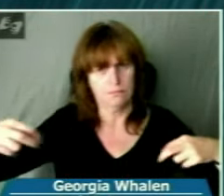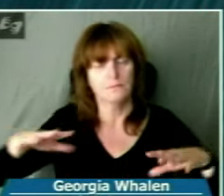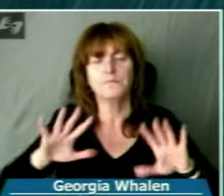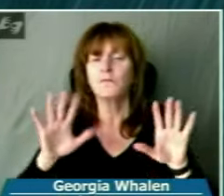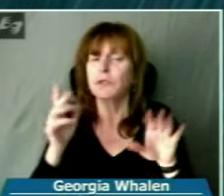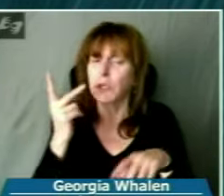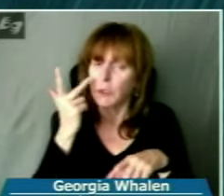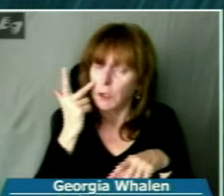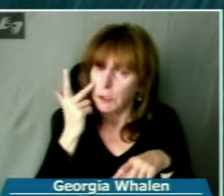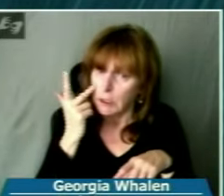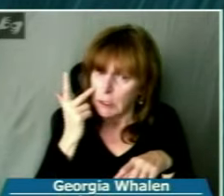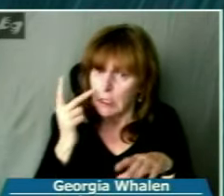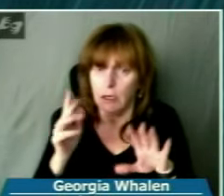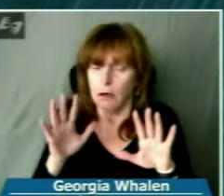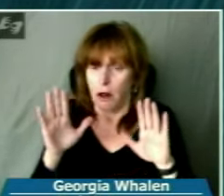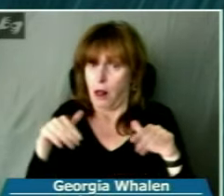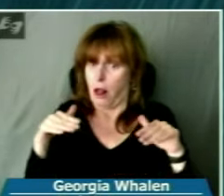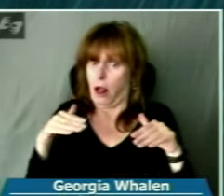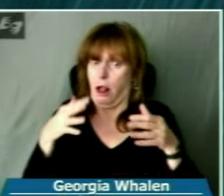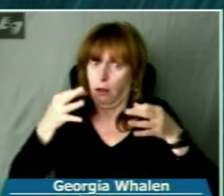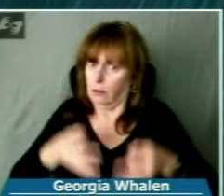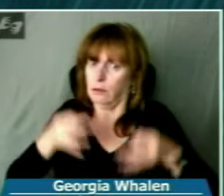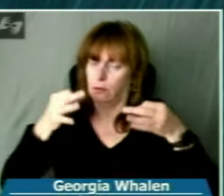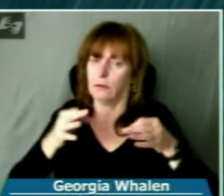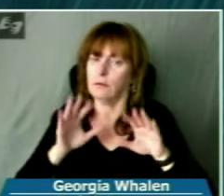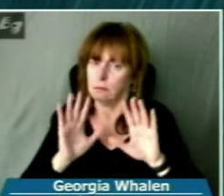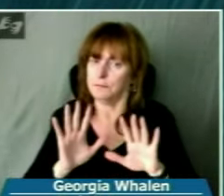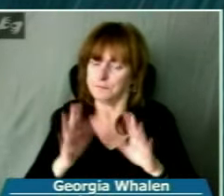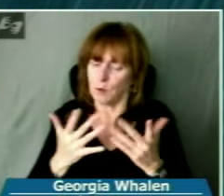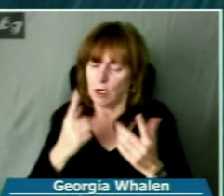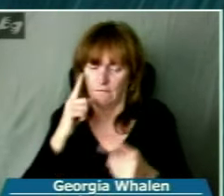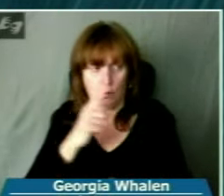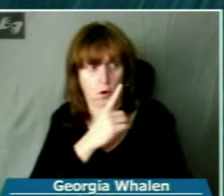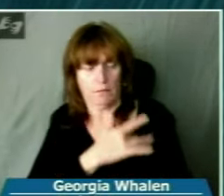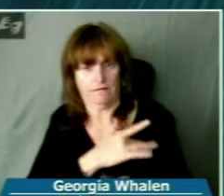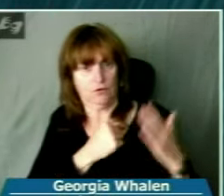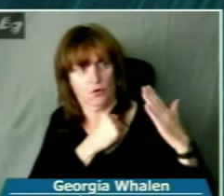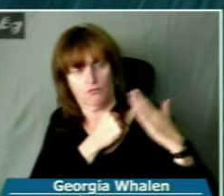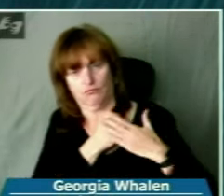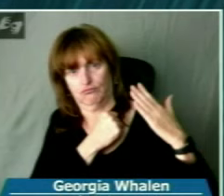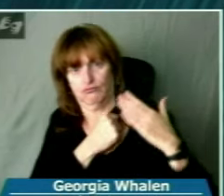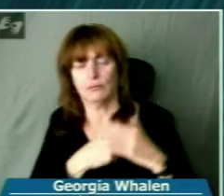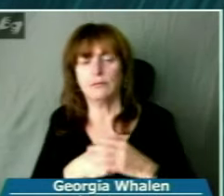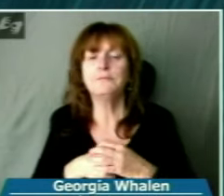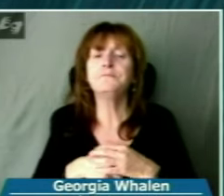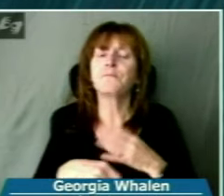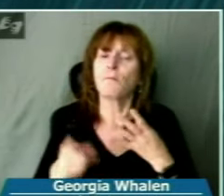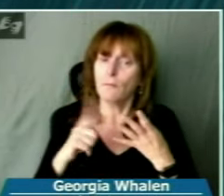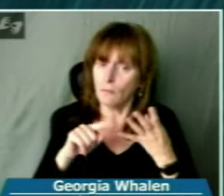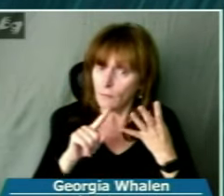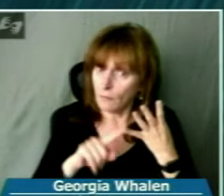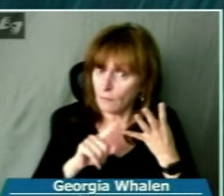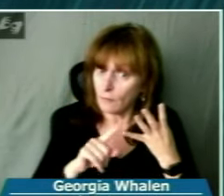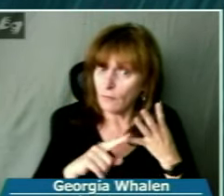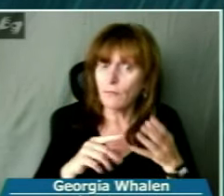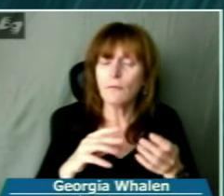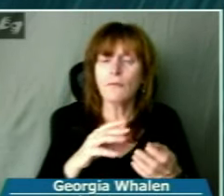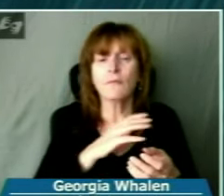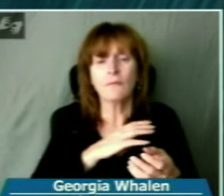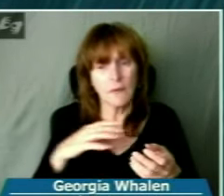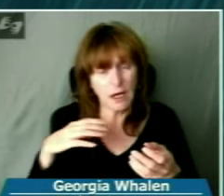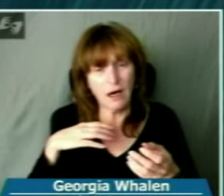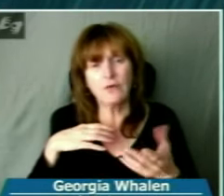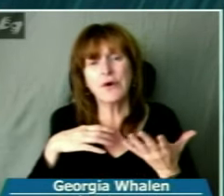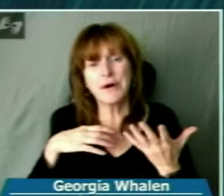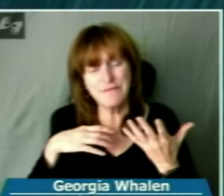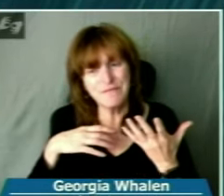we get the go ahead. Council also made a very sad announcement today that by virtue of the fact